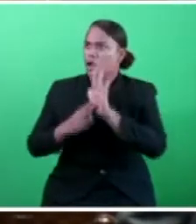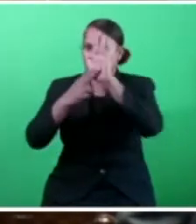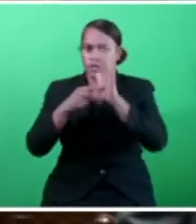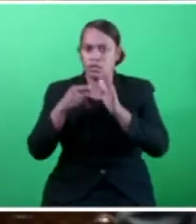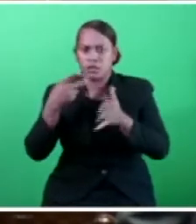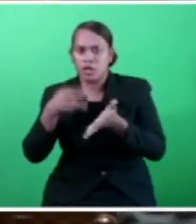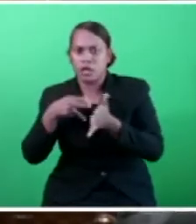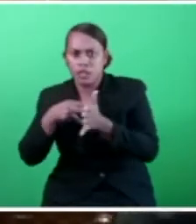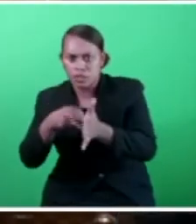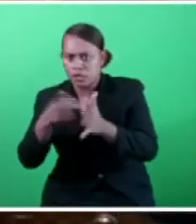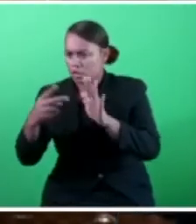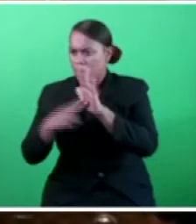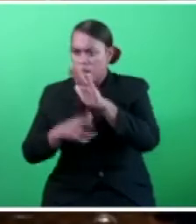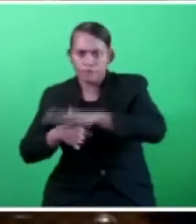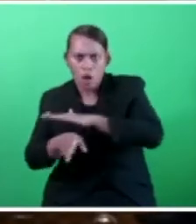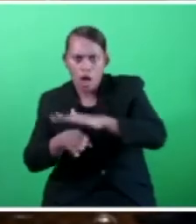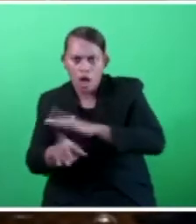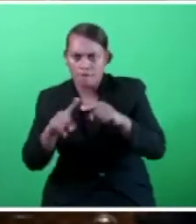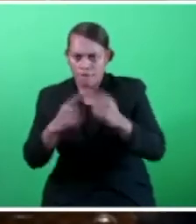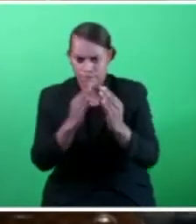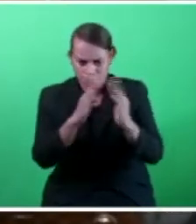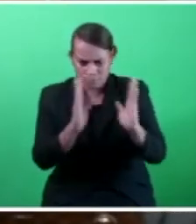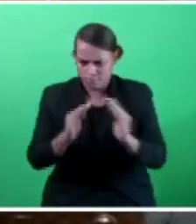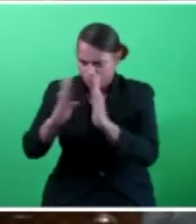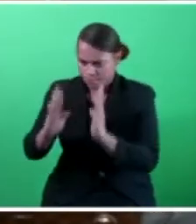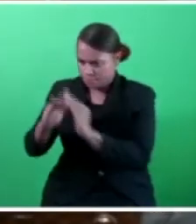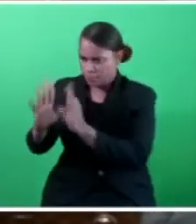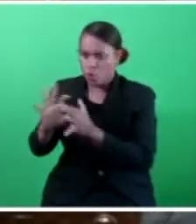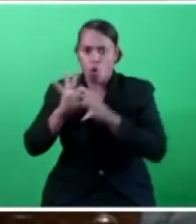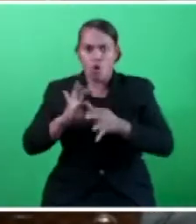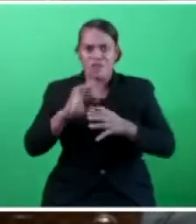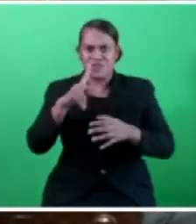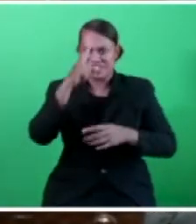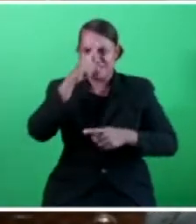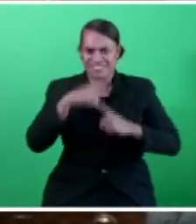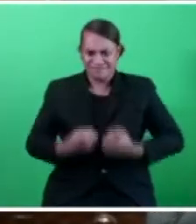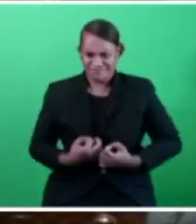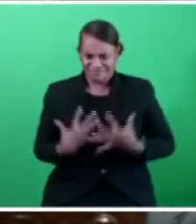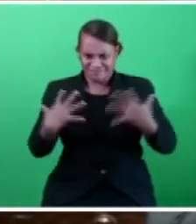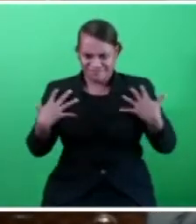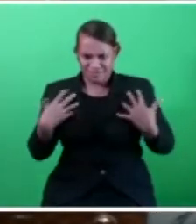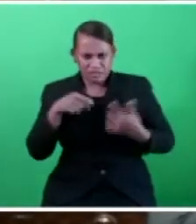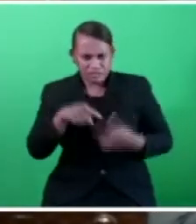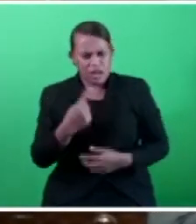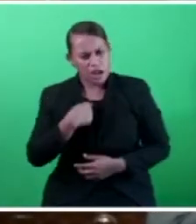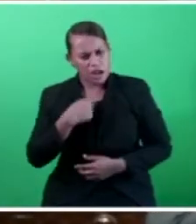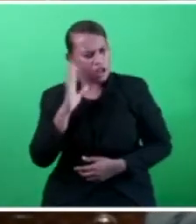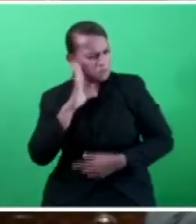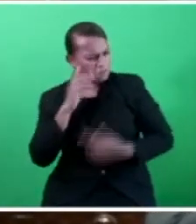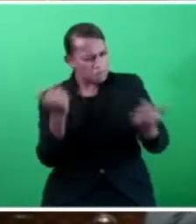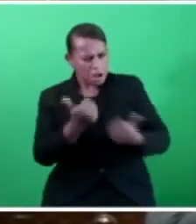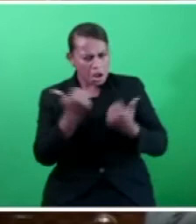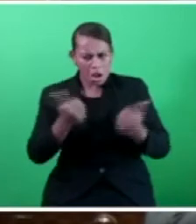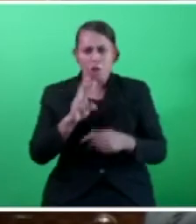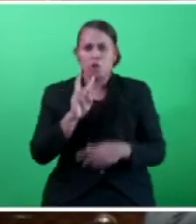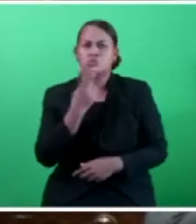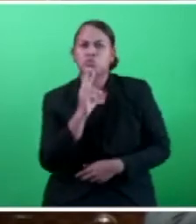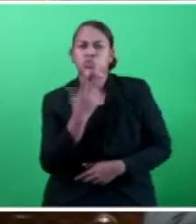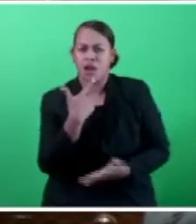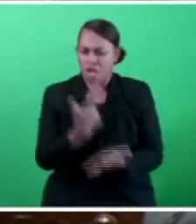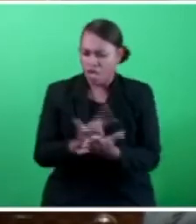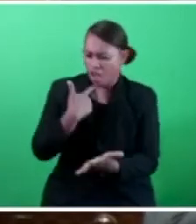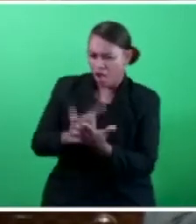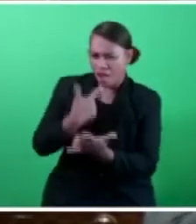which have isolation wards established. Honourable Speaker, I'd like to dispel a number of totally bogus rumors that have been